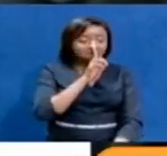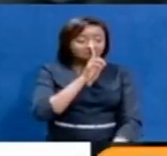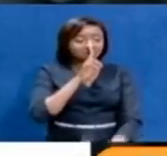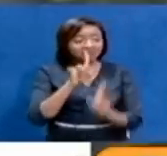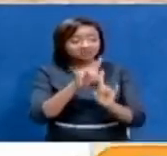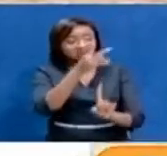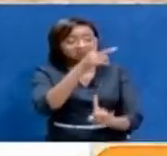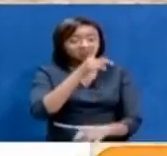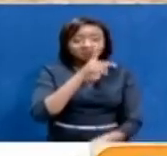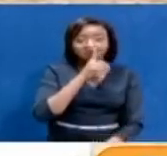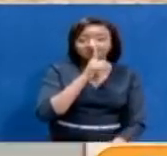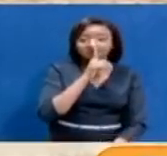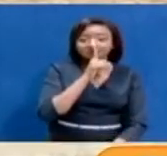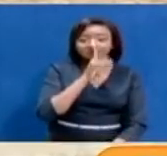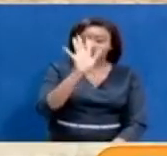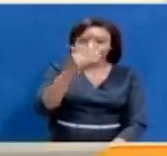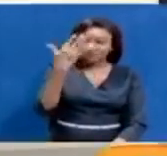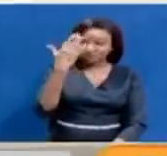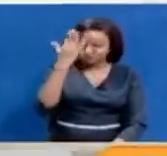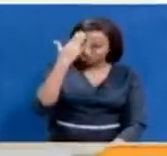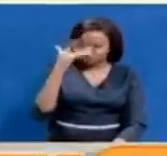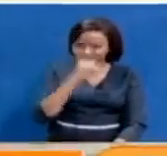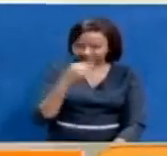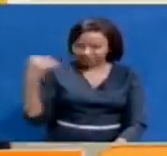I have, for a long time now,